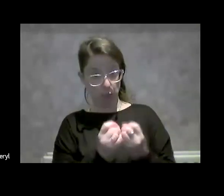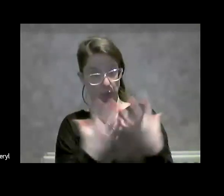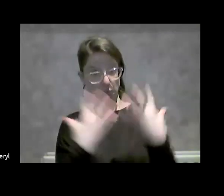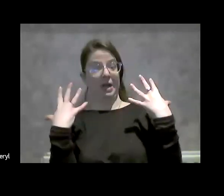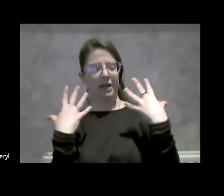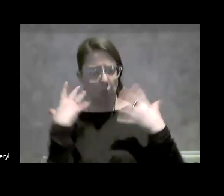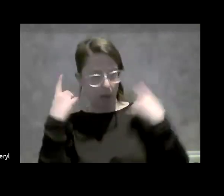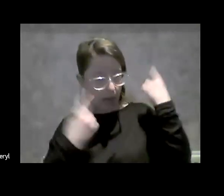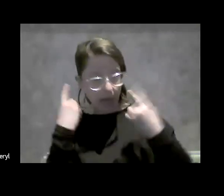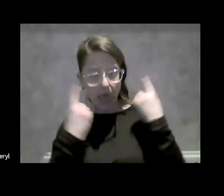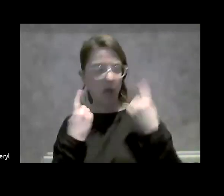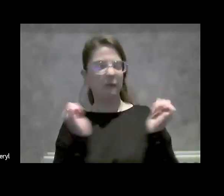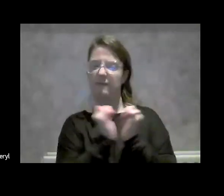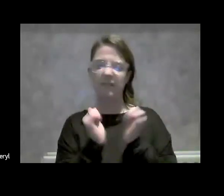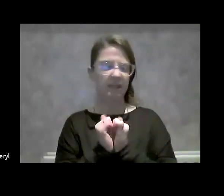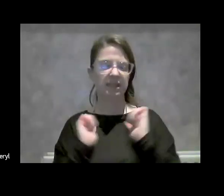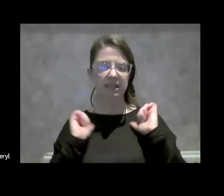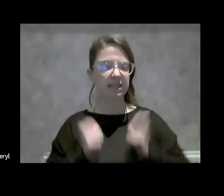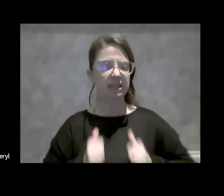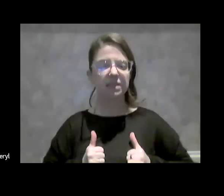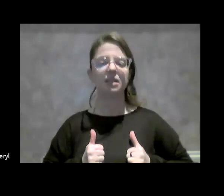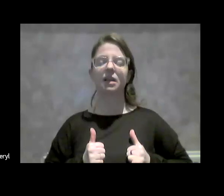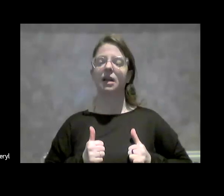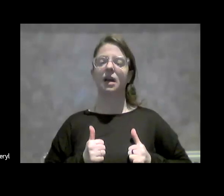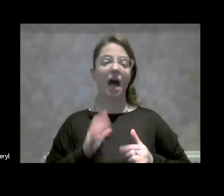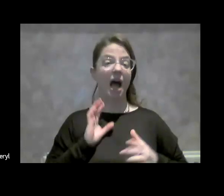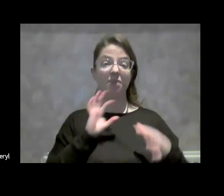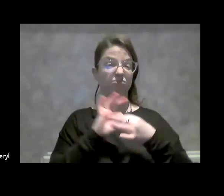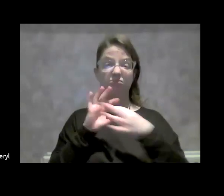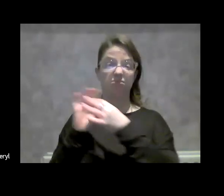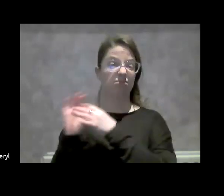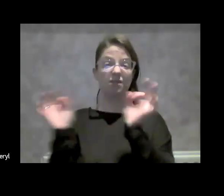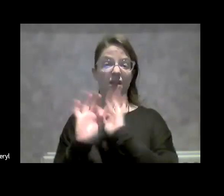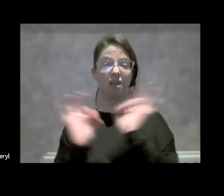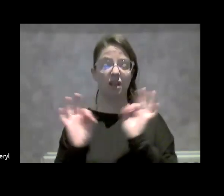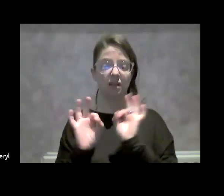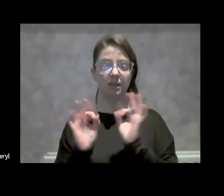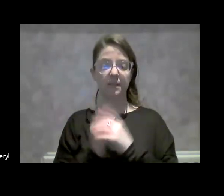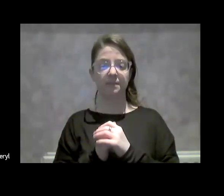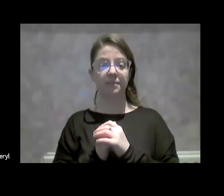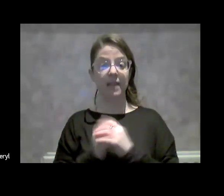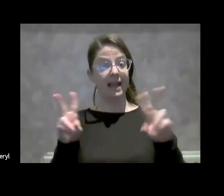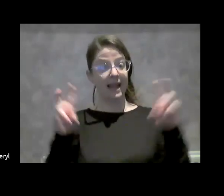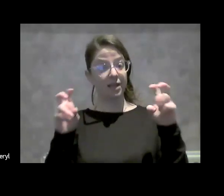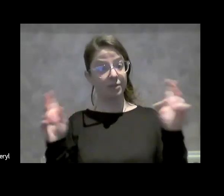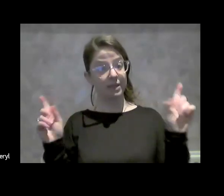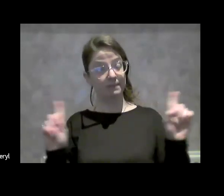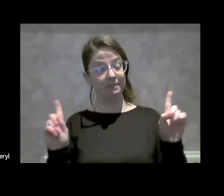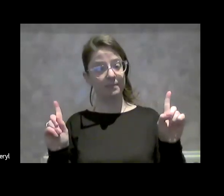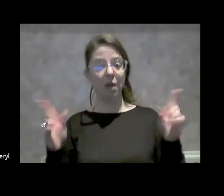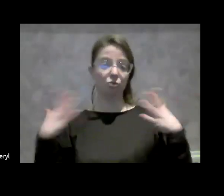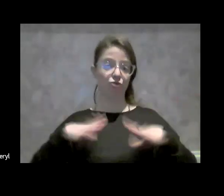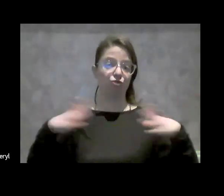too loud, ill-fitting. I don't seem to go with anything. The category is dressy up